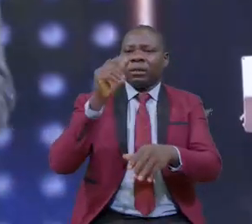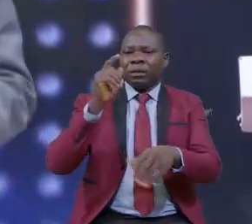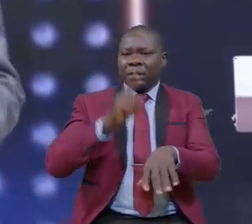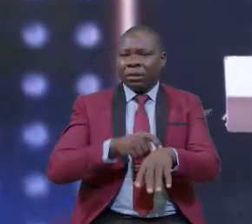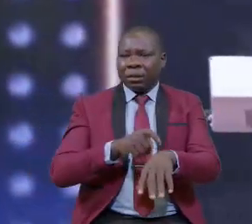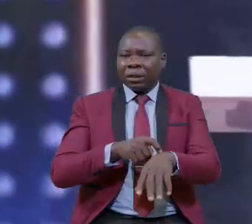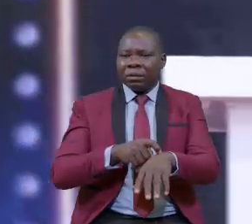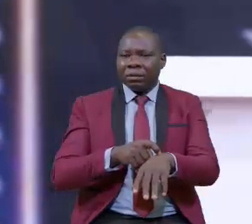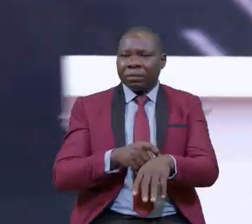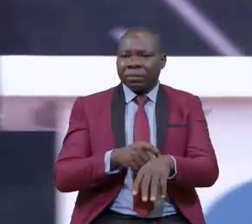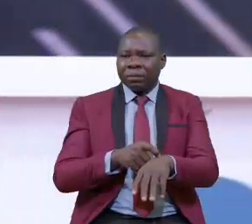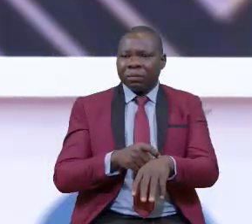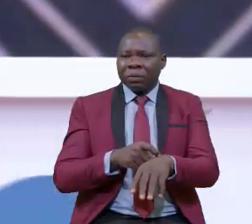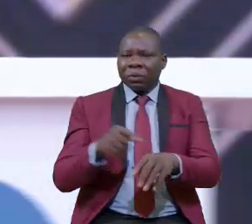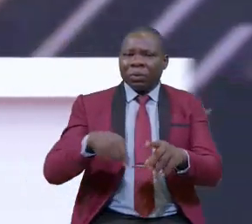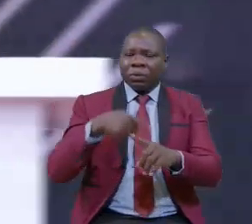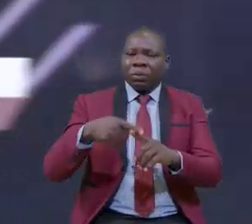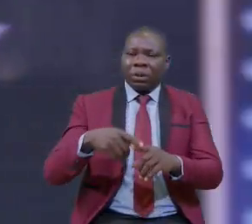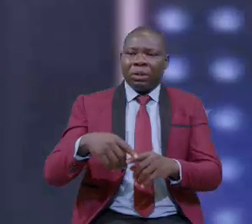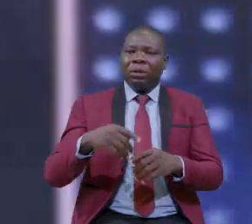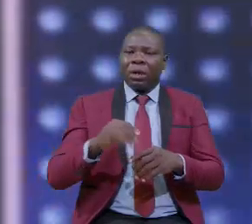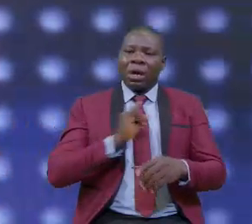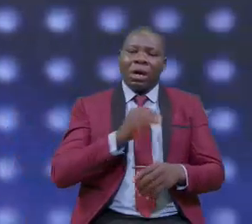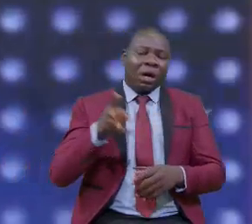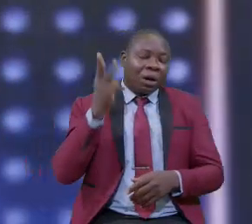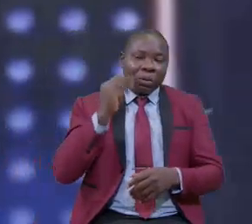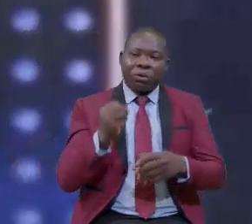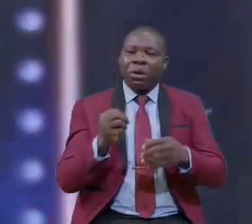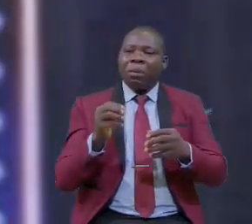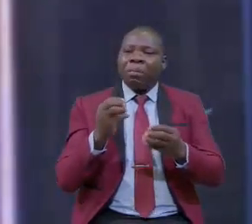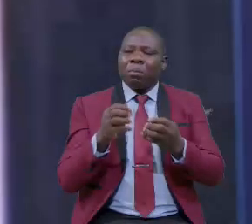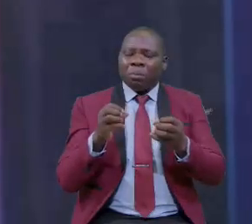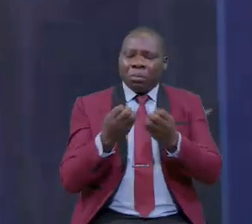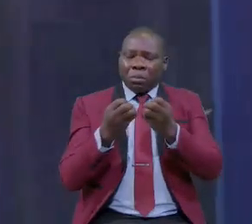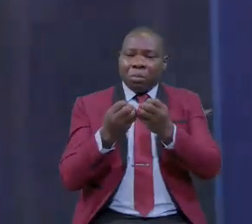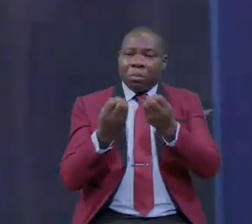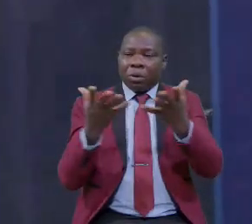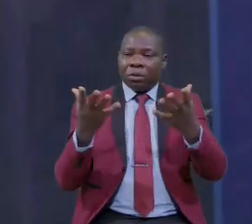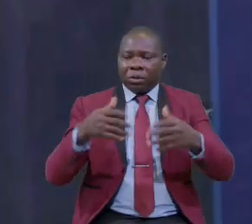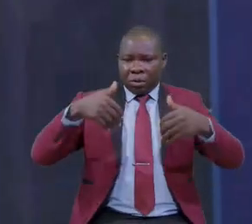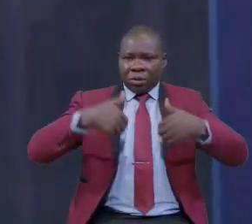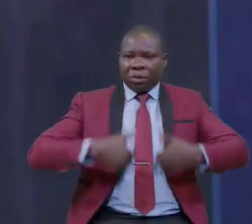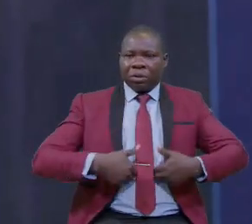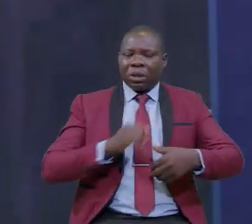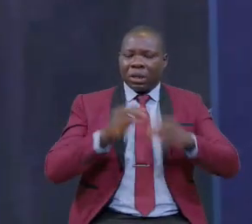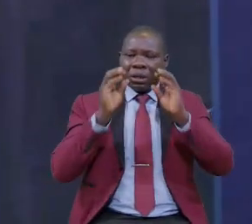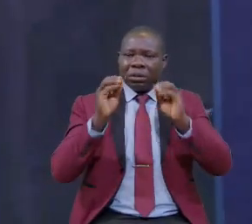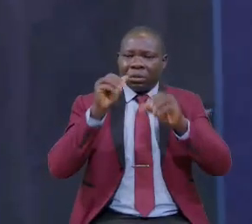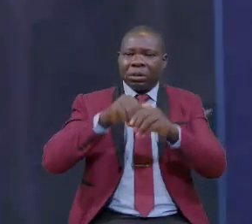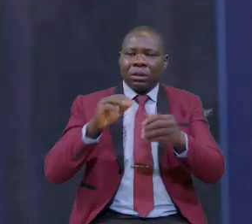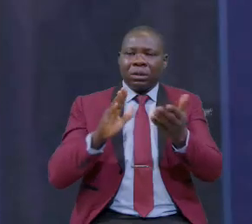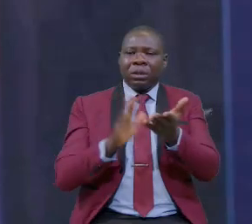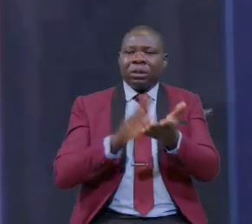you know, much younger, and, you know, I taught in the school, secondary, when I had